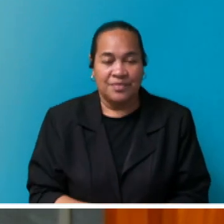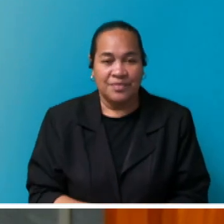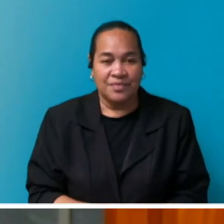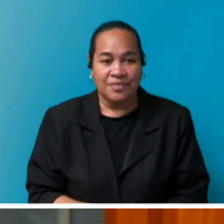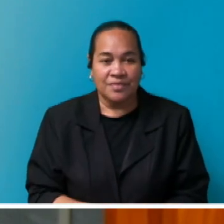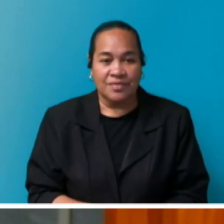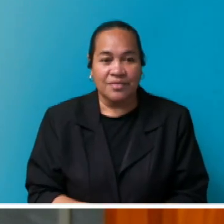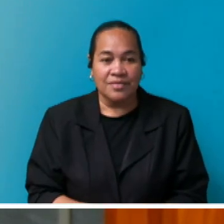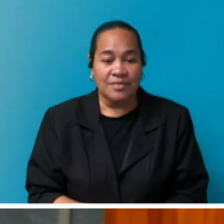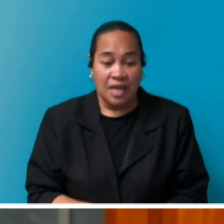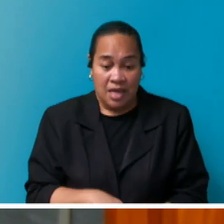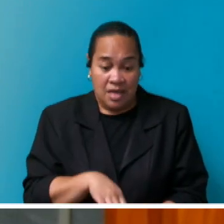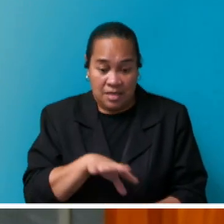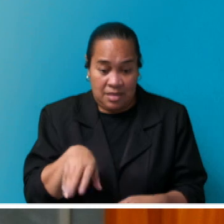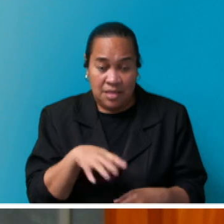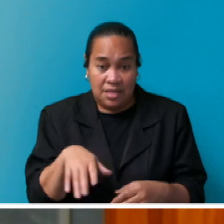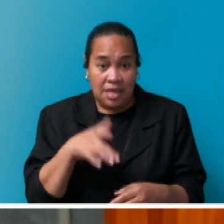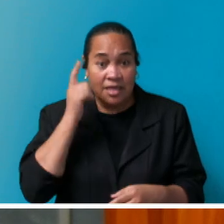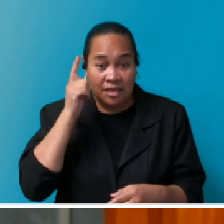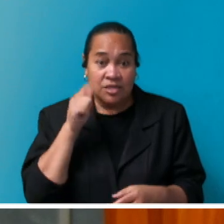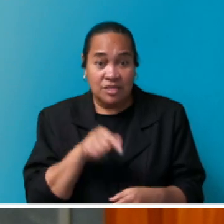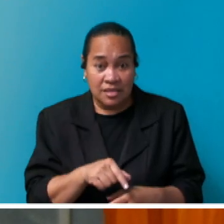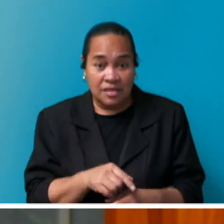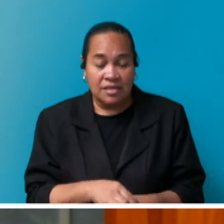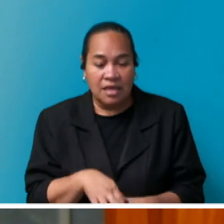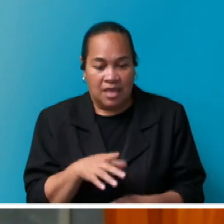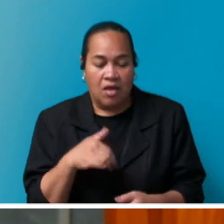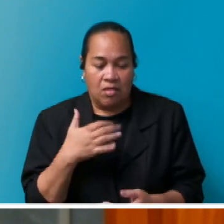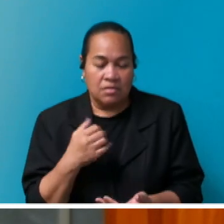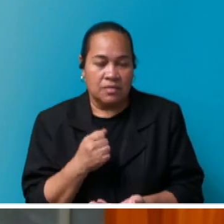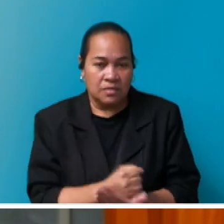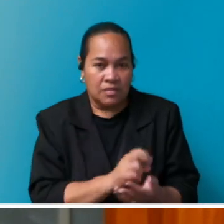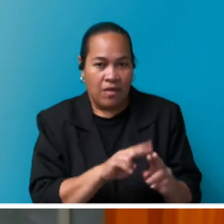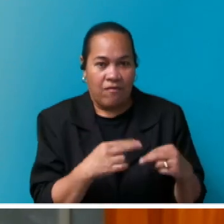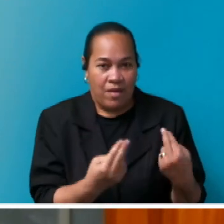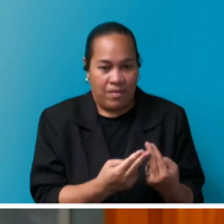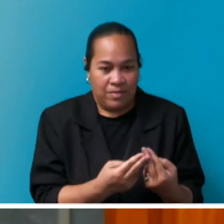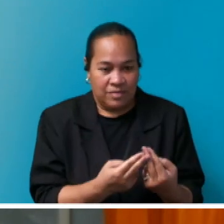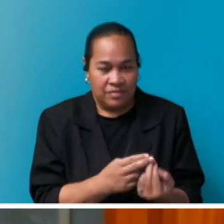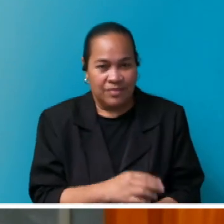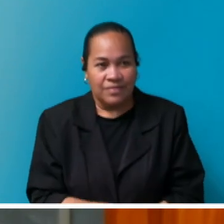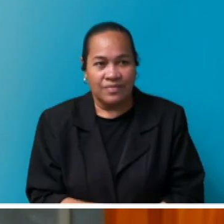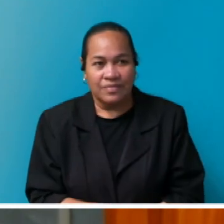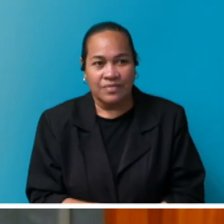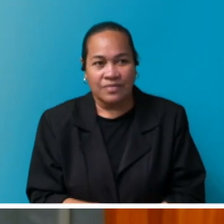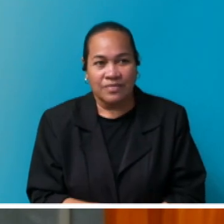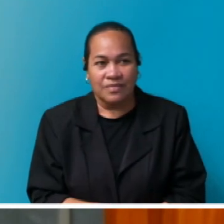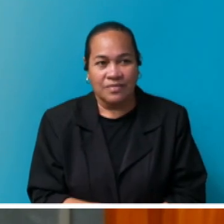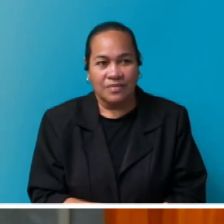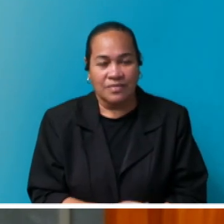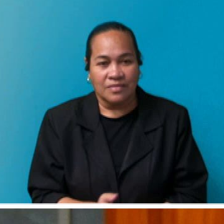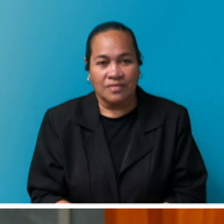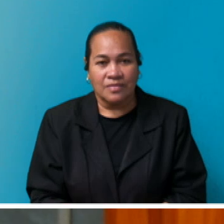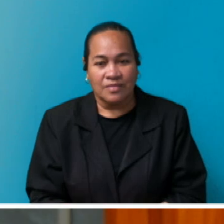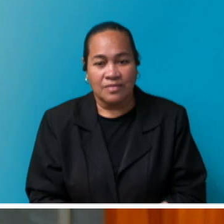these teachers accommodate the expenses for their families with these big amounts. Mr. Speaker, sir,